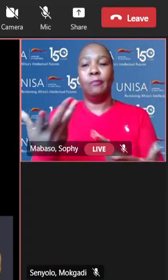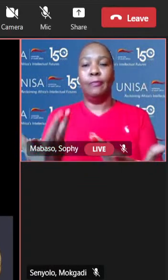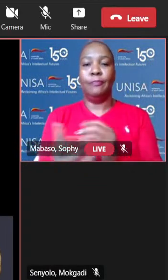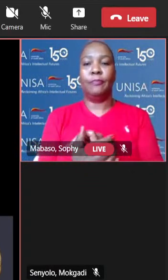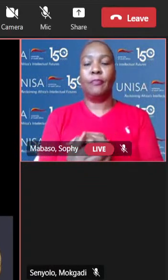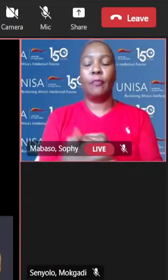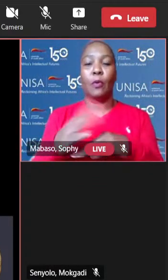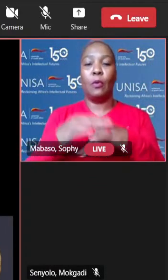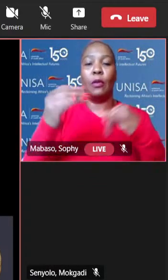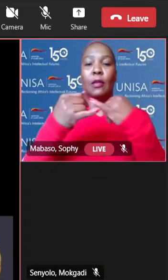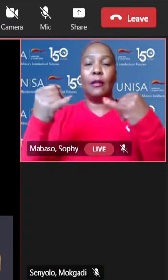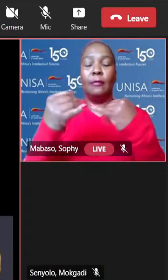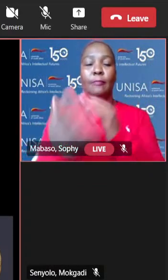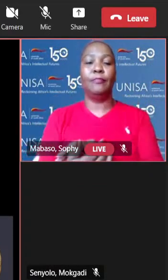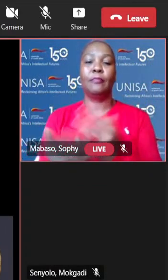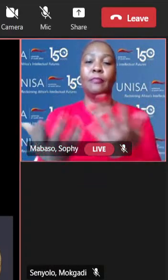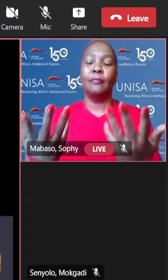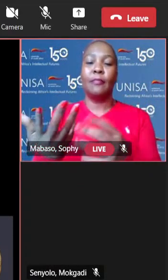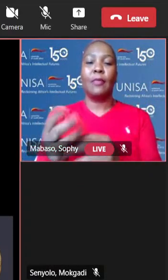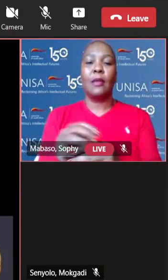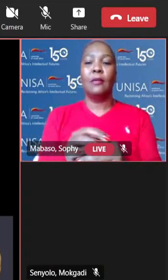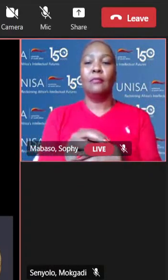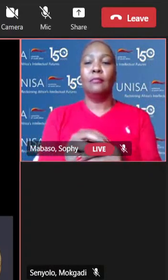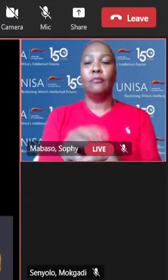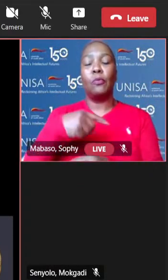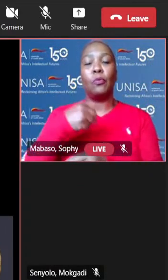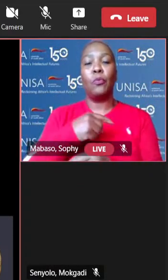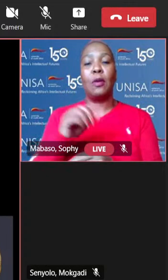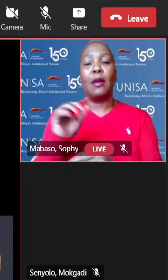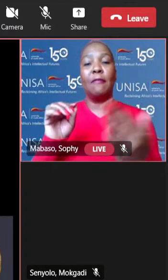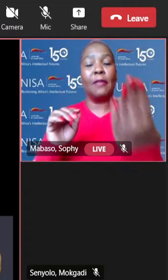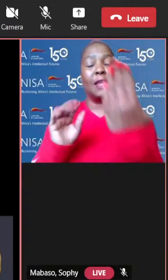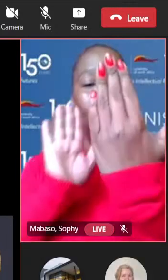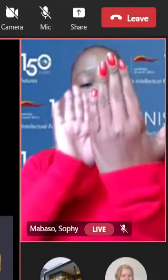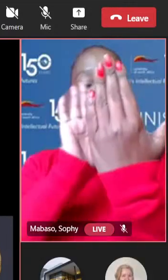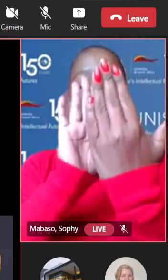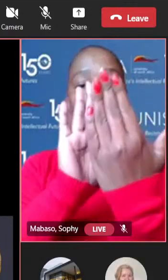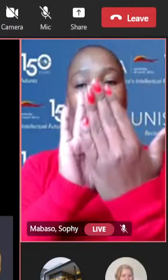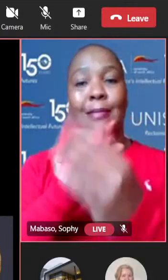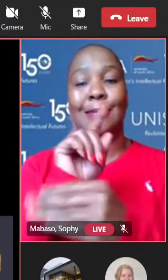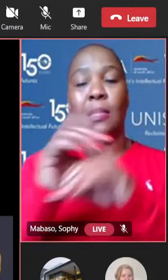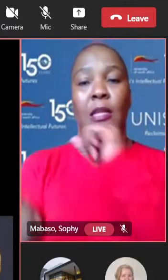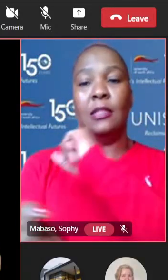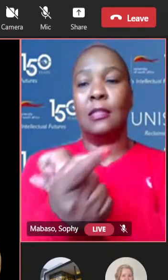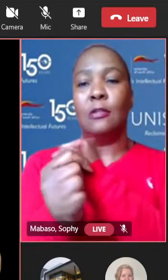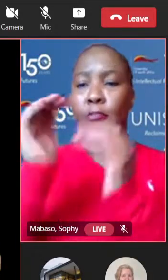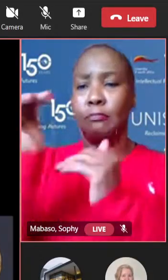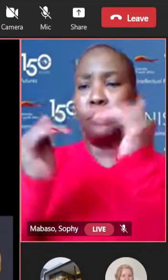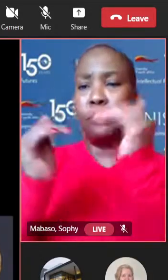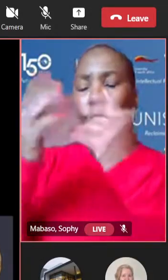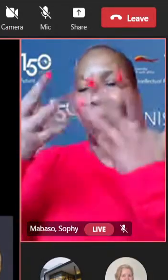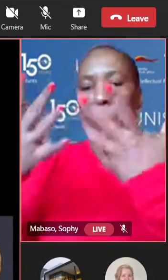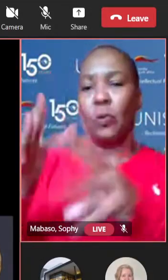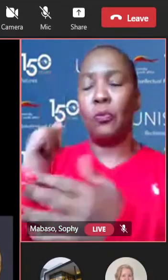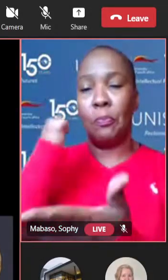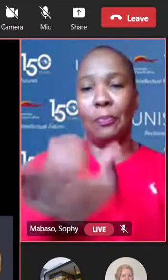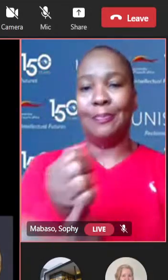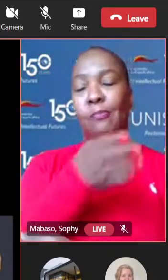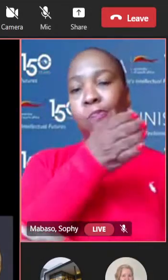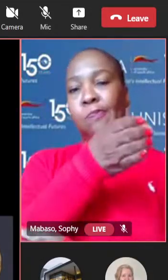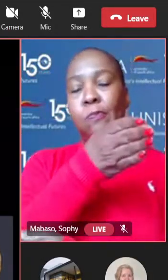online. And then, whereas with face-to-face, it's a scheduled session. You have to be there.